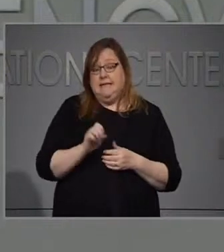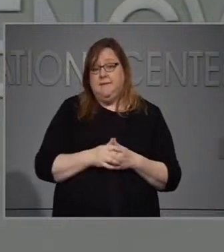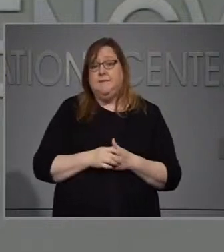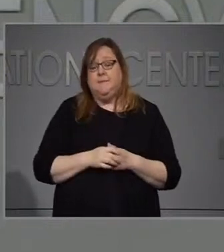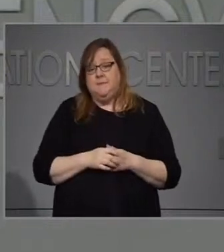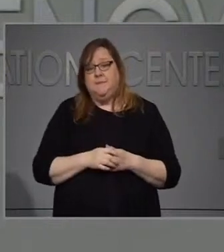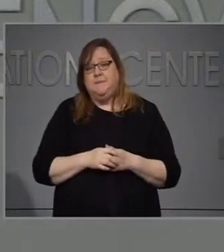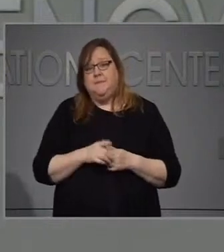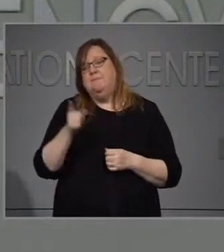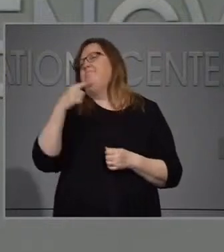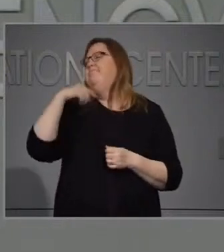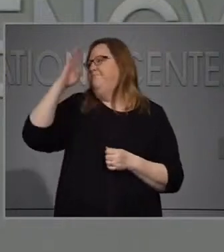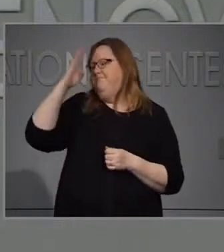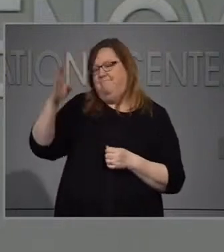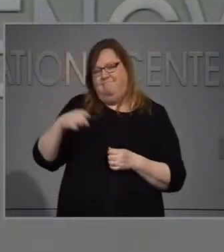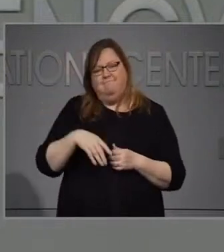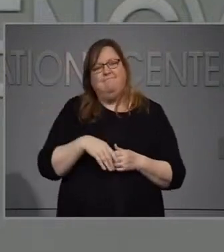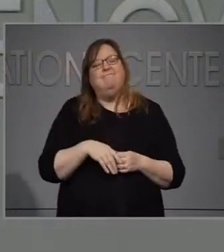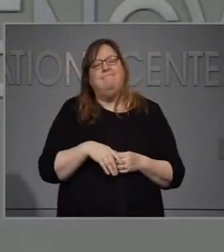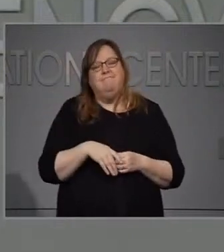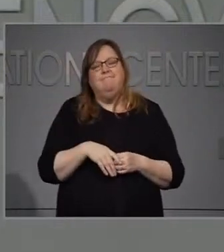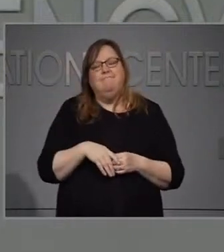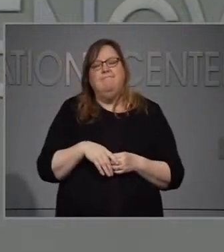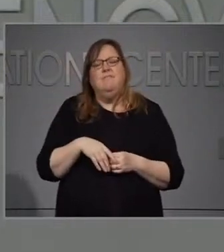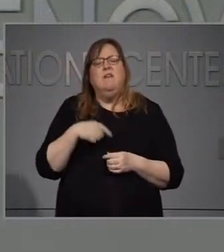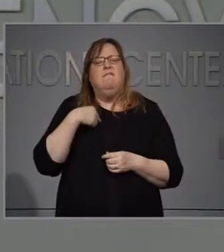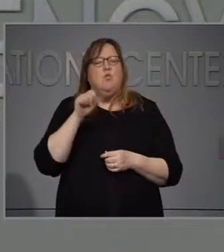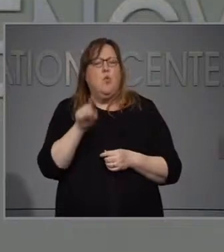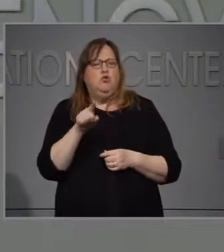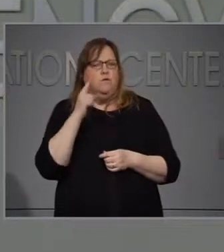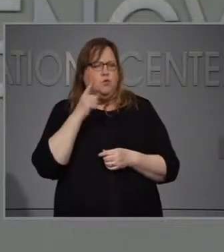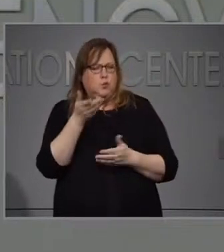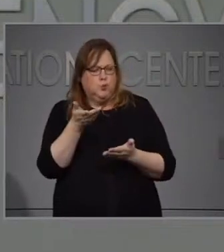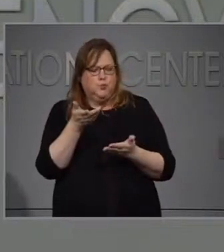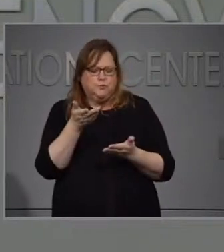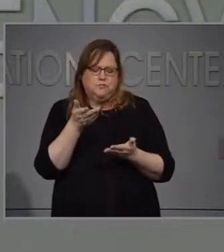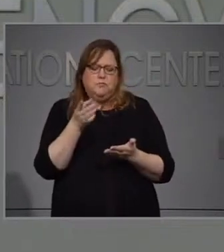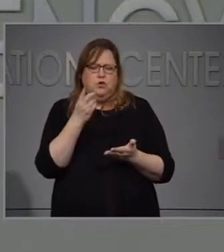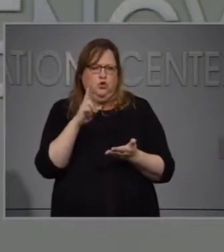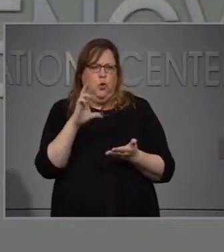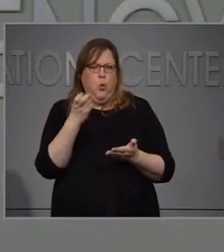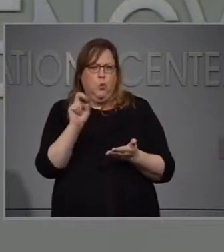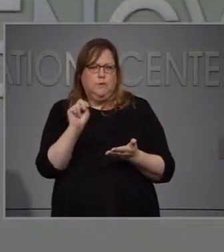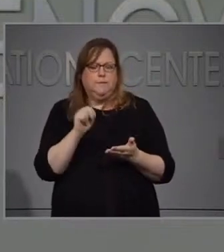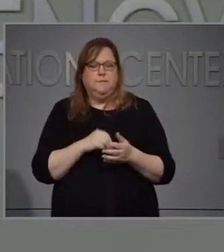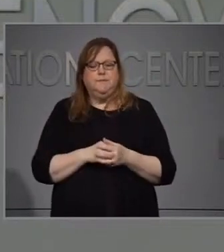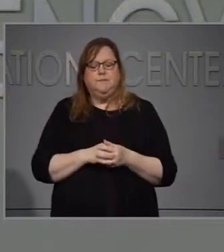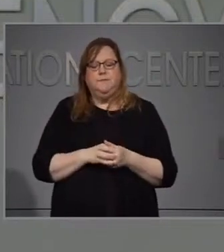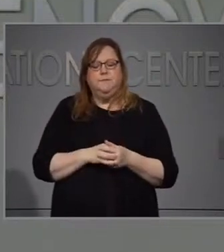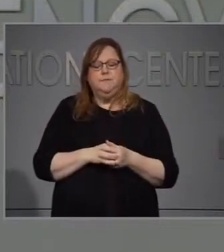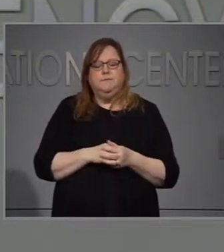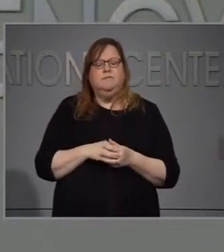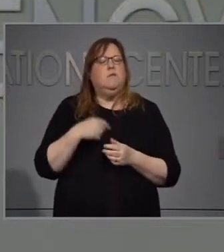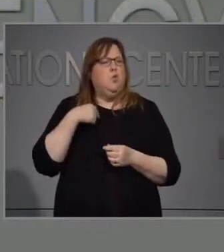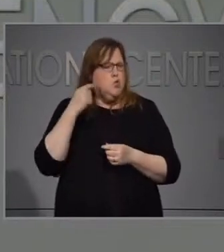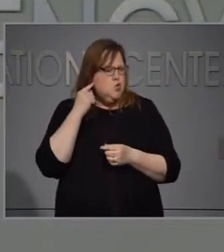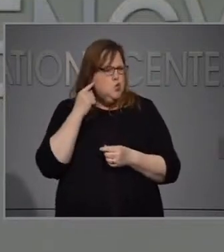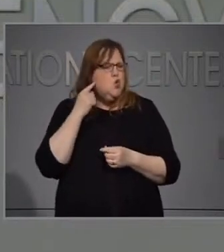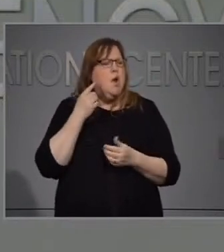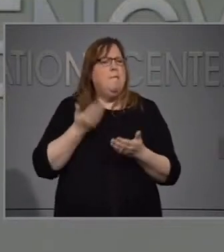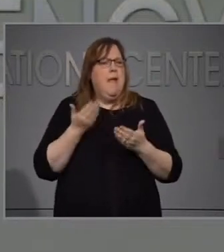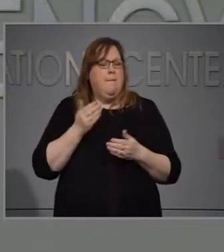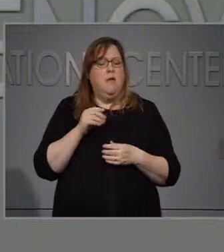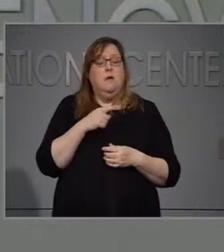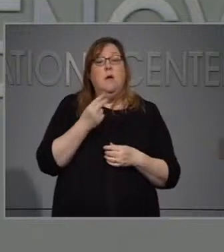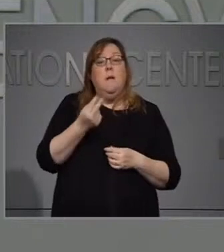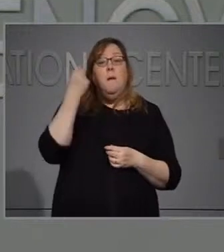Secretary Cohen, Michael Falera with WFAE. Question for you. We've heard that Memorial Day was an inflection point for viral spread. What kind of bump in